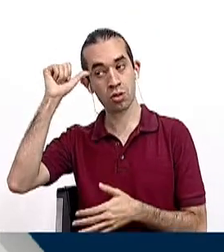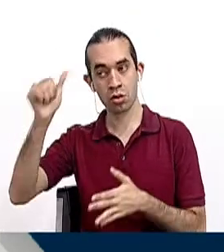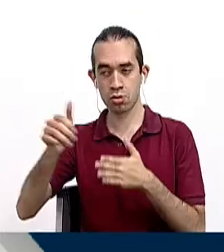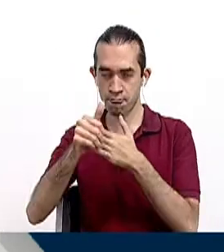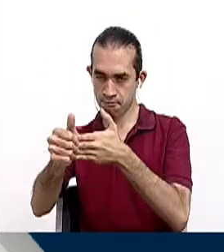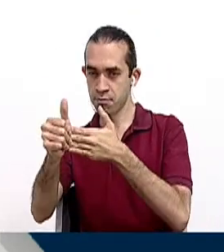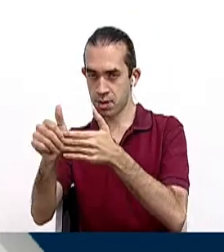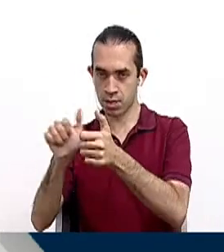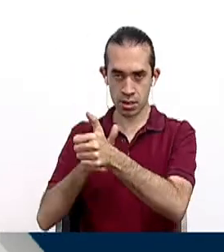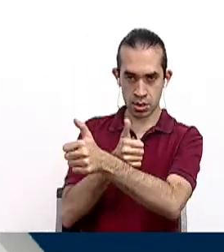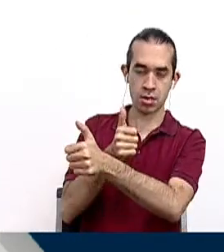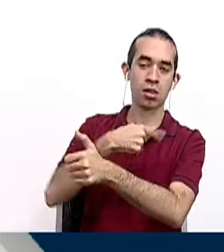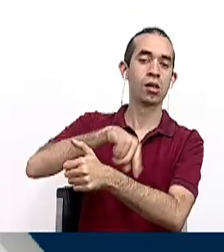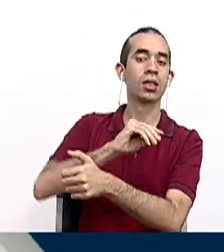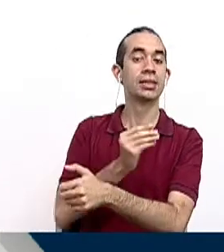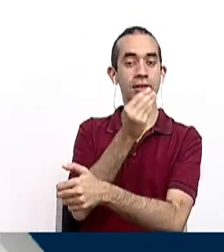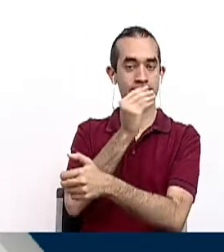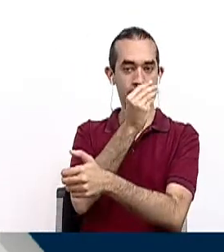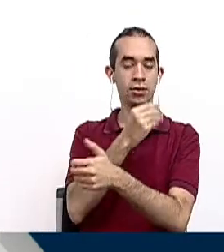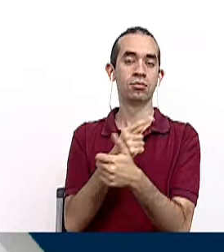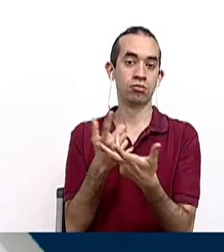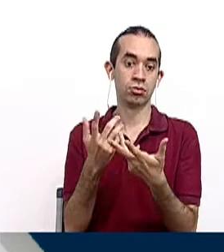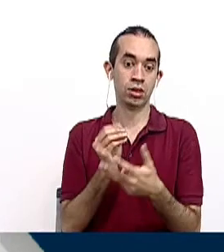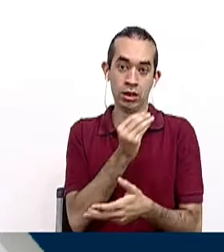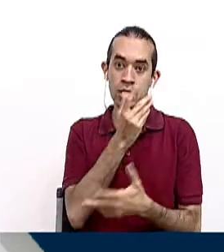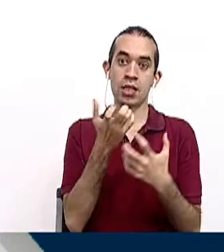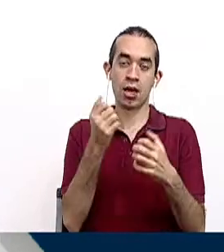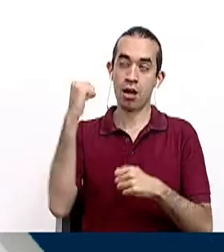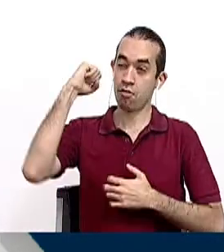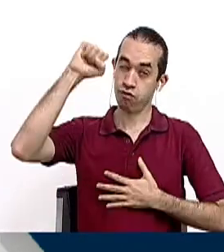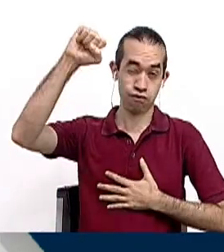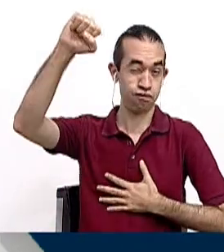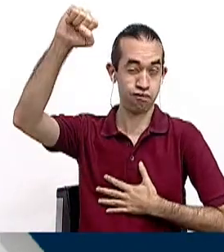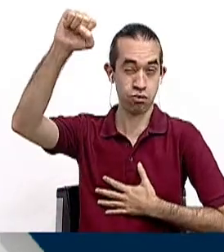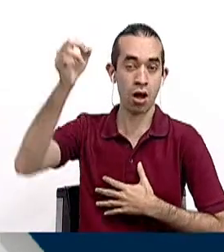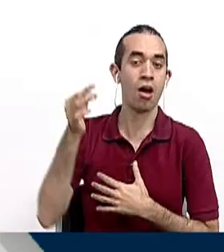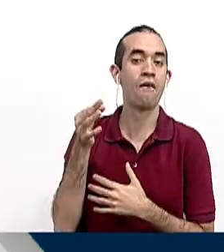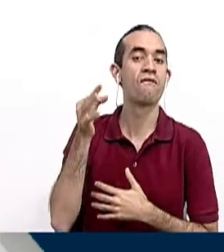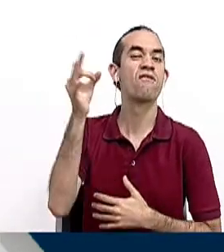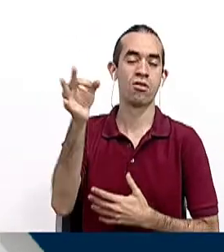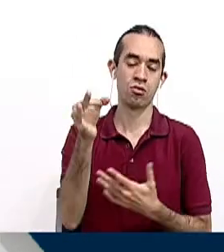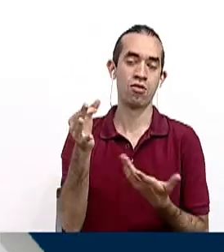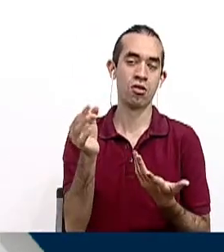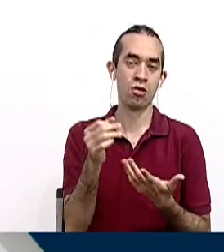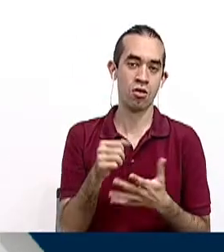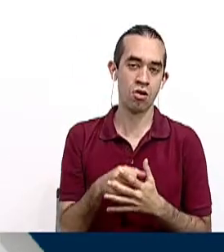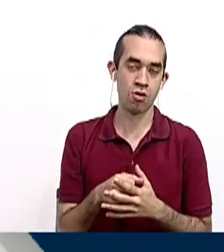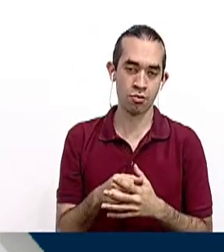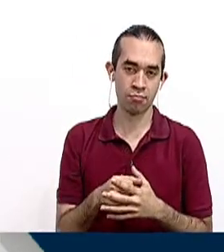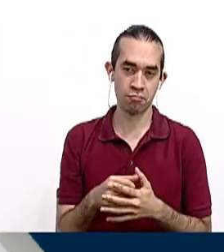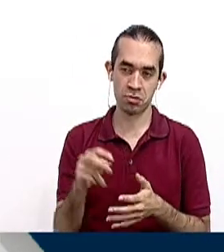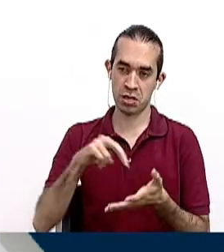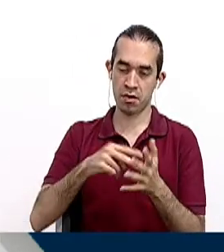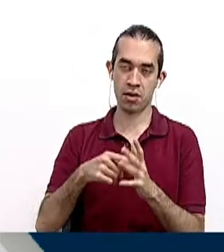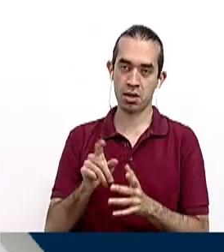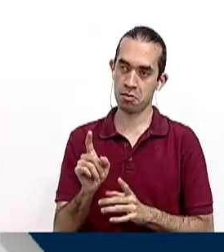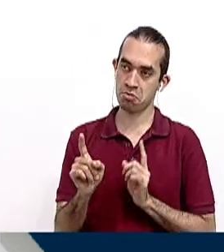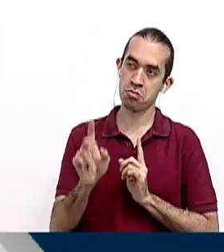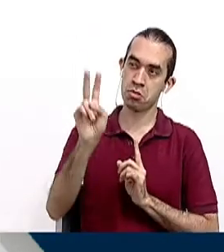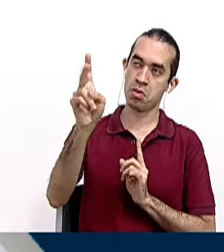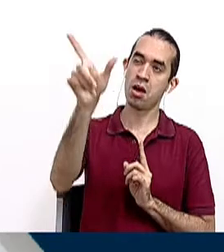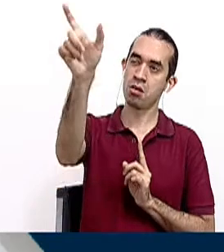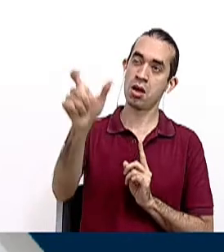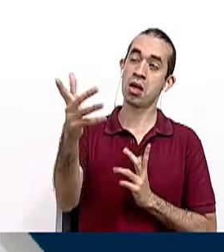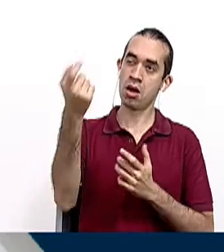So you actually see that the teenagers, they want to be superheroes in the future. So that is a role model. It's someone you look up to and someone you want